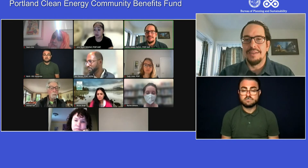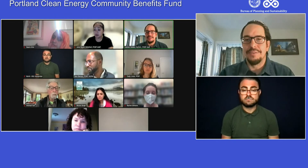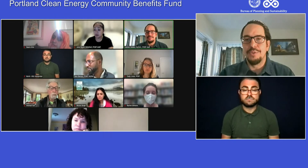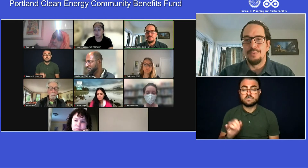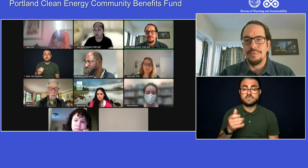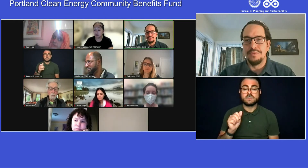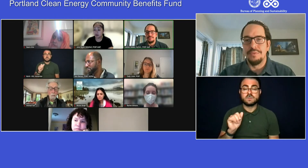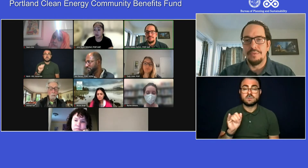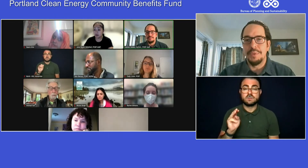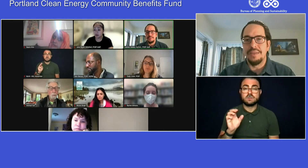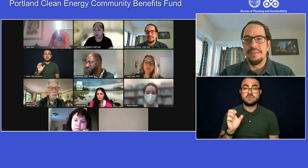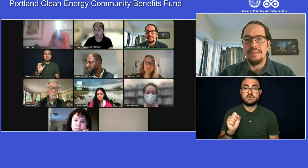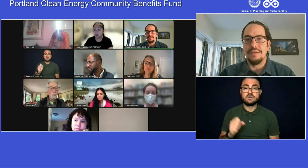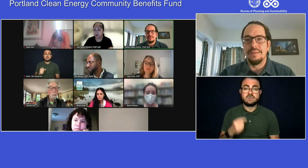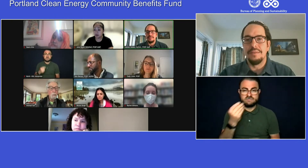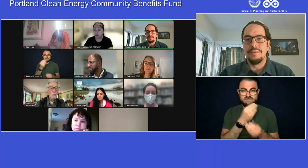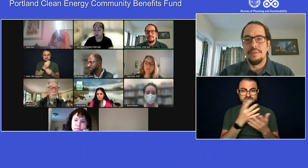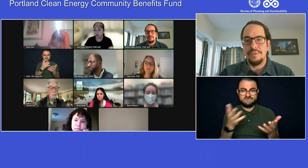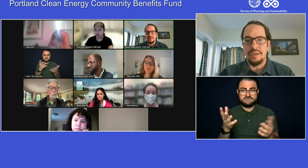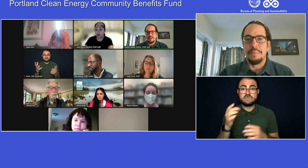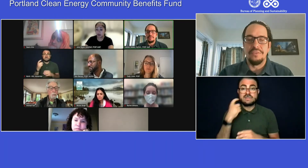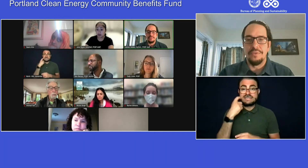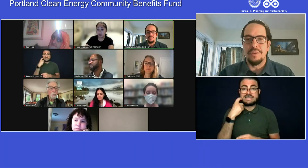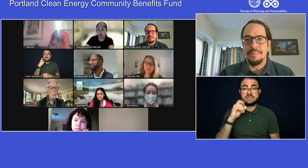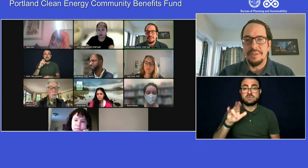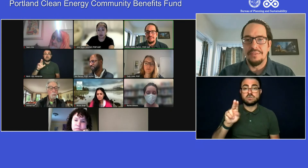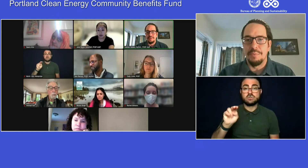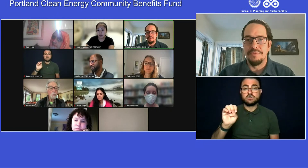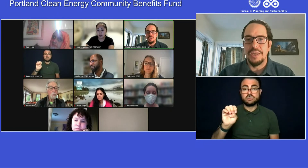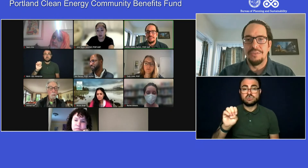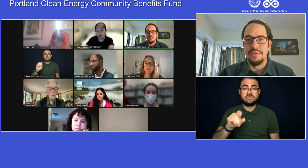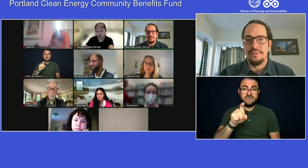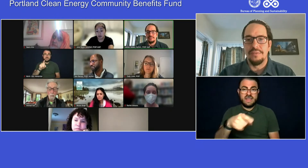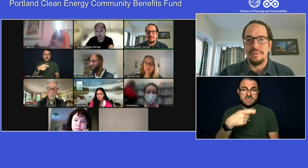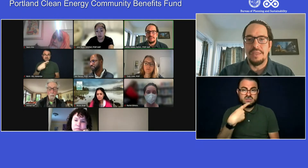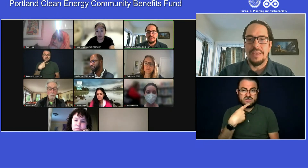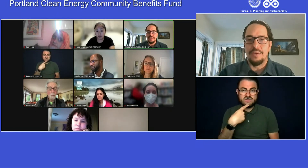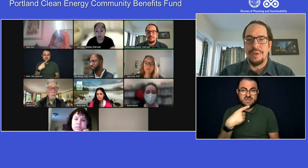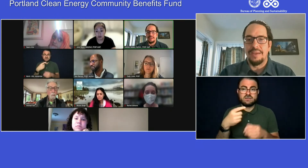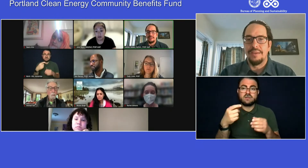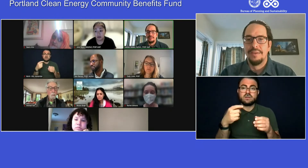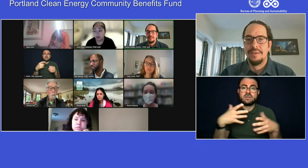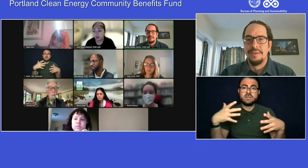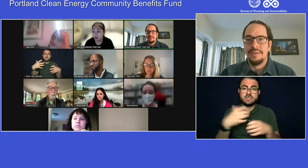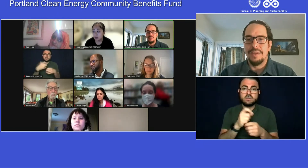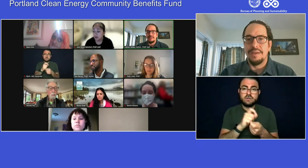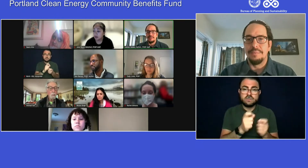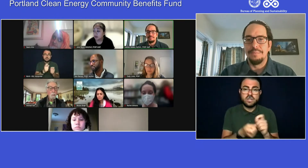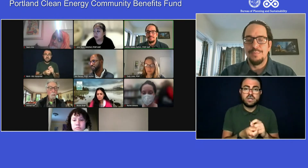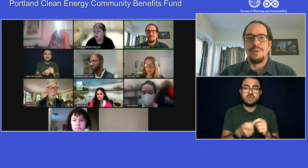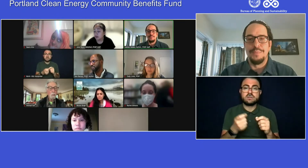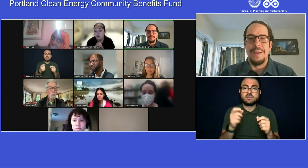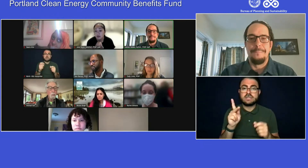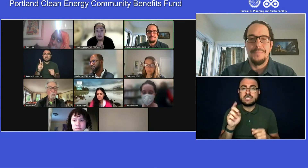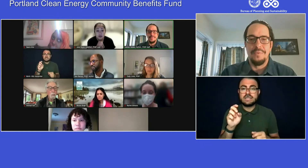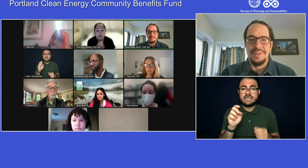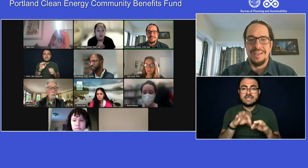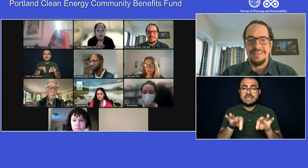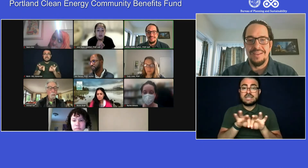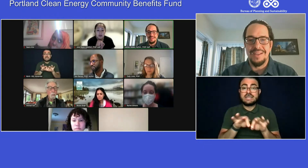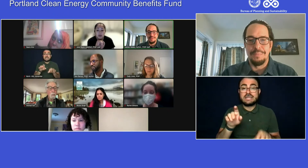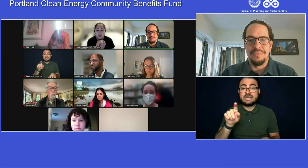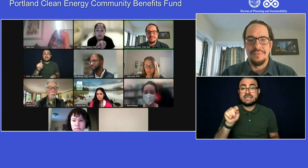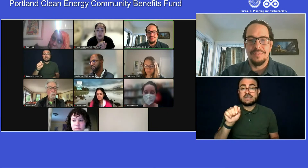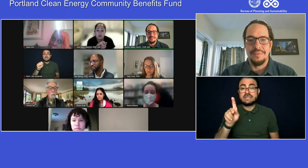chat, June just put in those documents that you talked about, the summary of changes, key takeaway. So yeah,